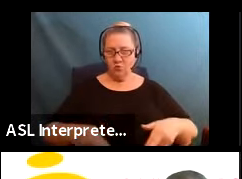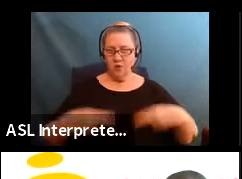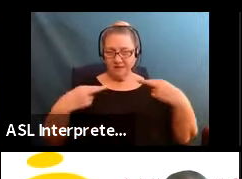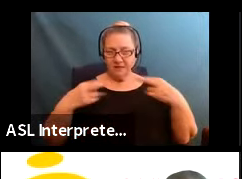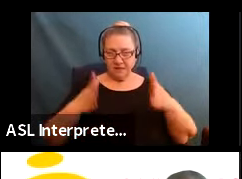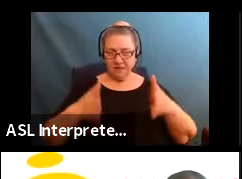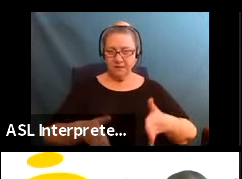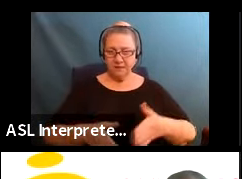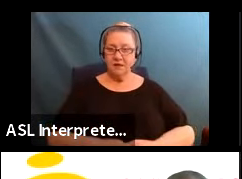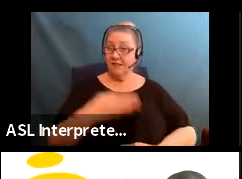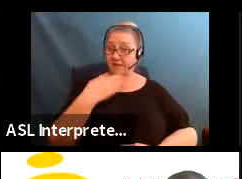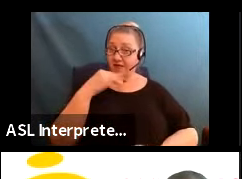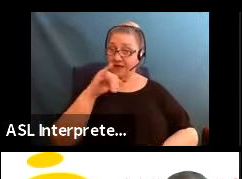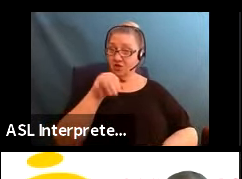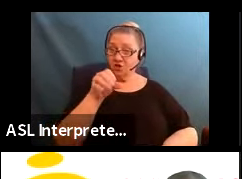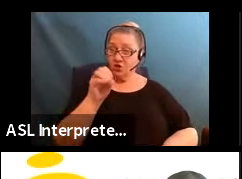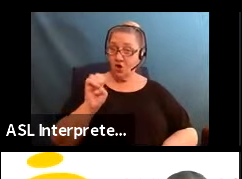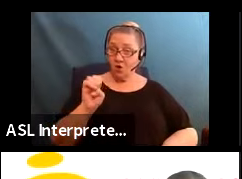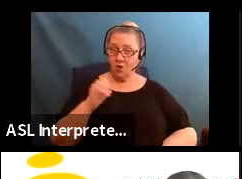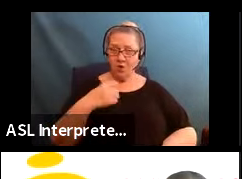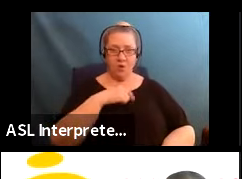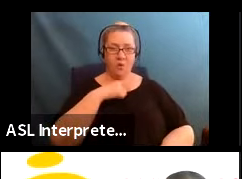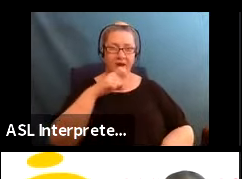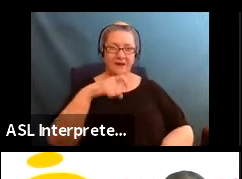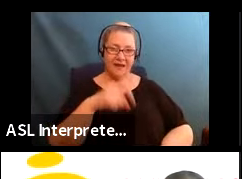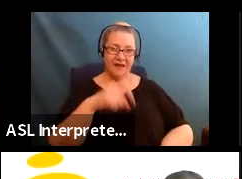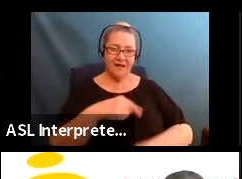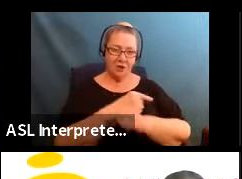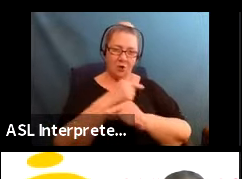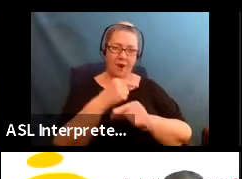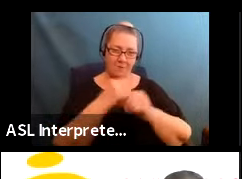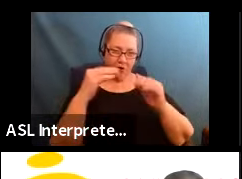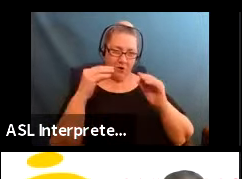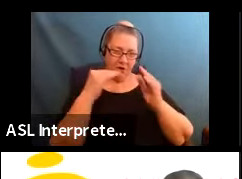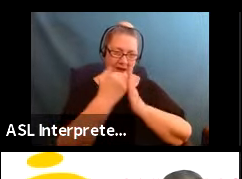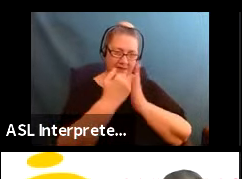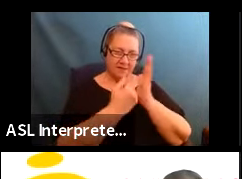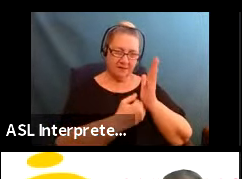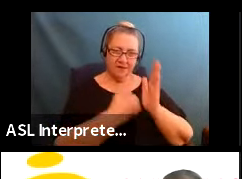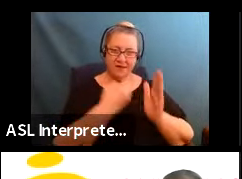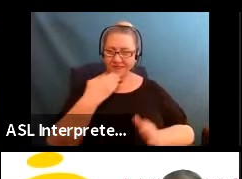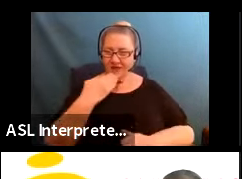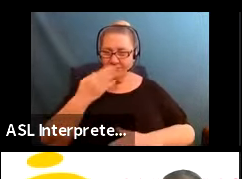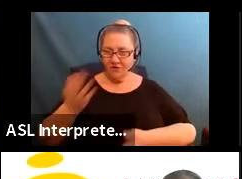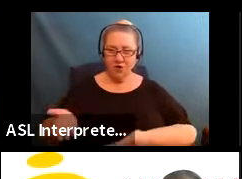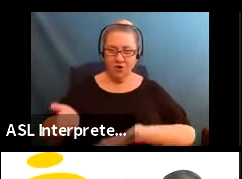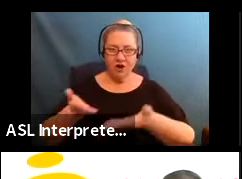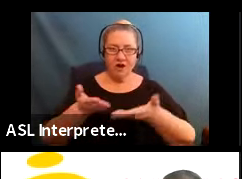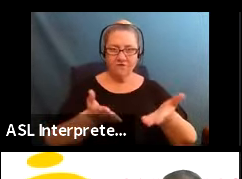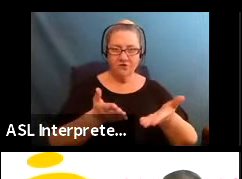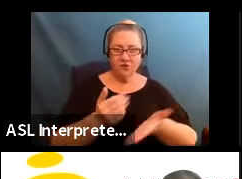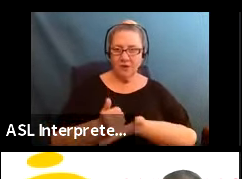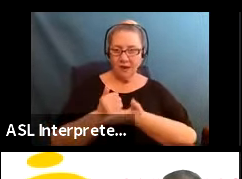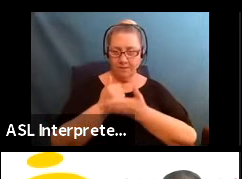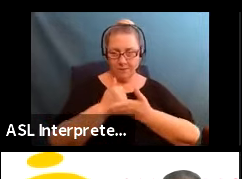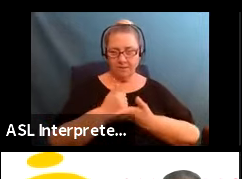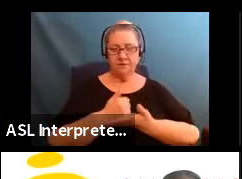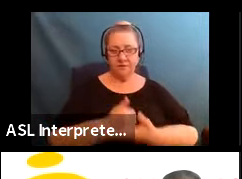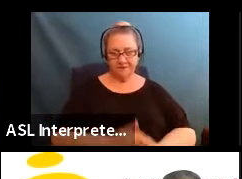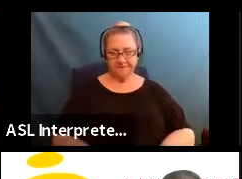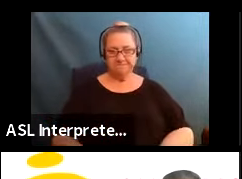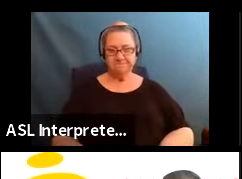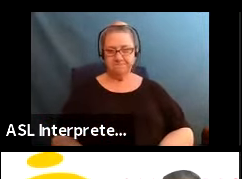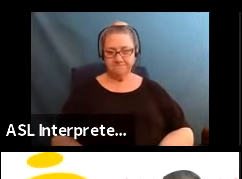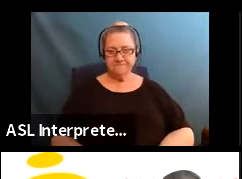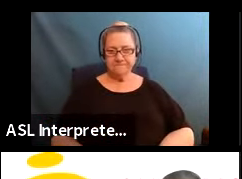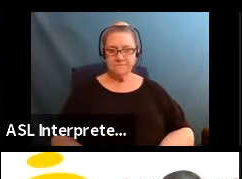Thanks, Joe. We need the grammar lesson, all of us, and appreciate your offer to spread the word. So thank you.